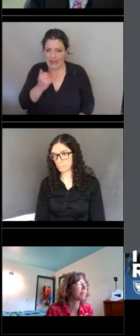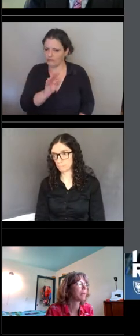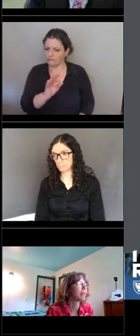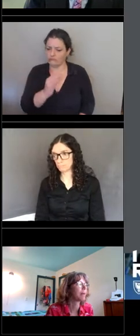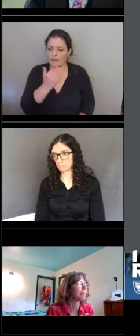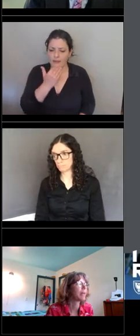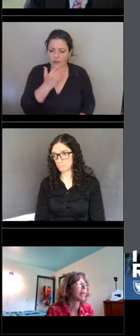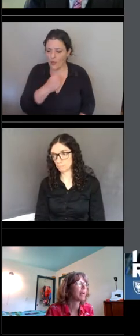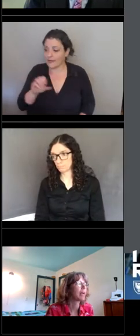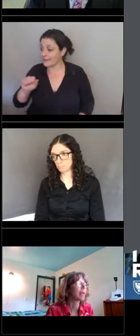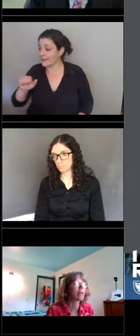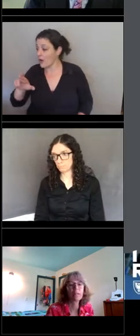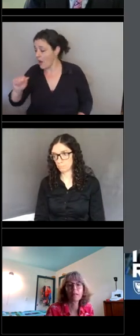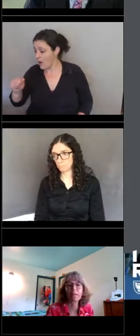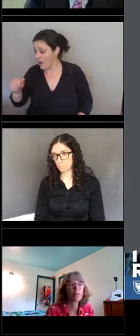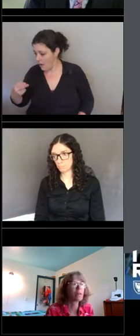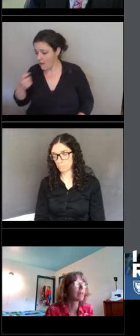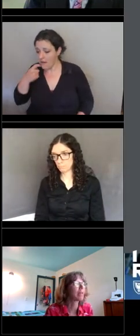the